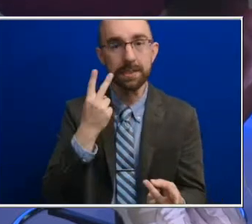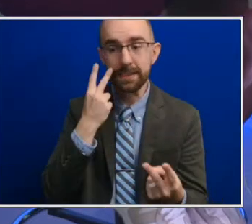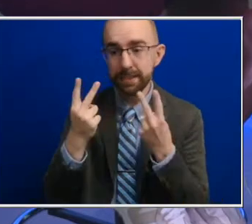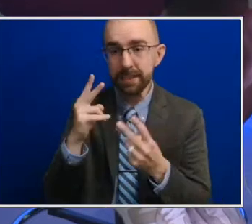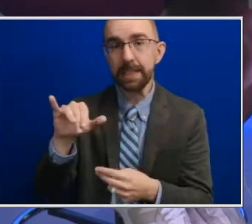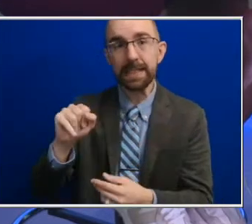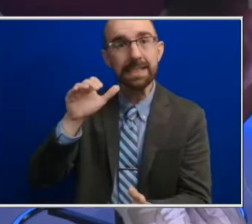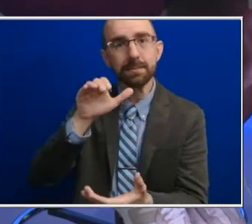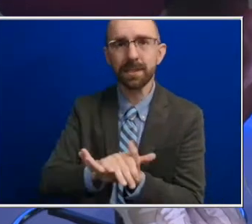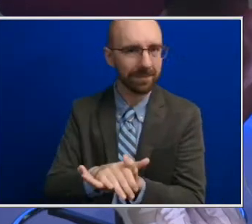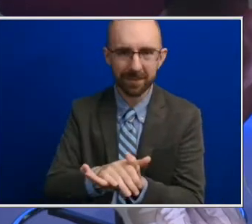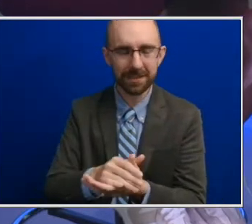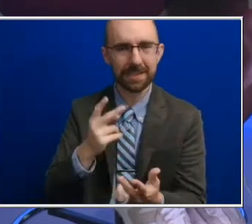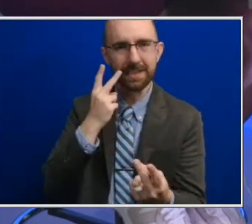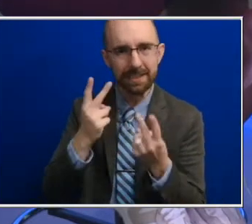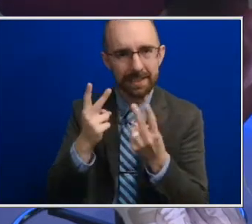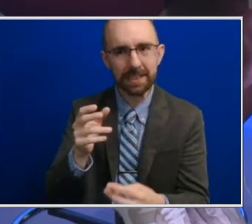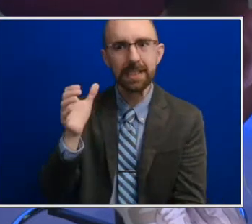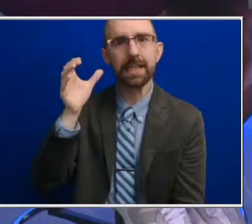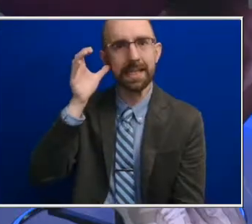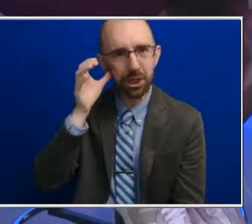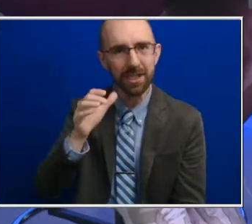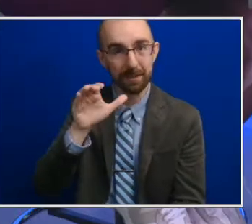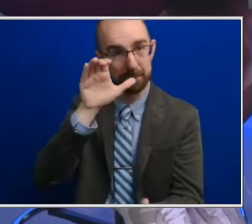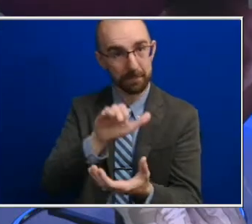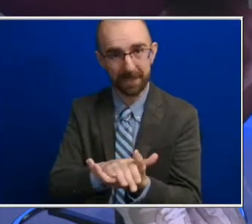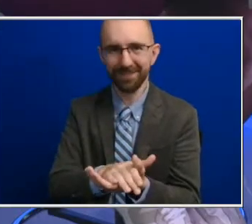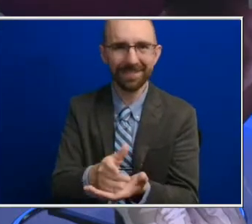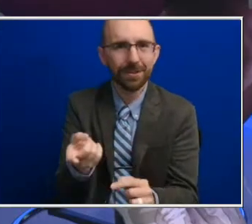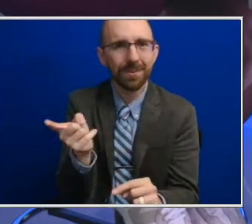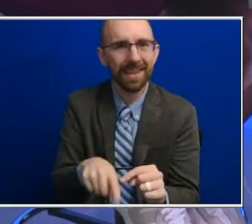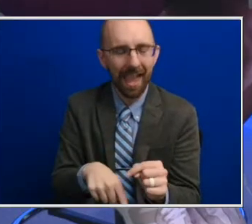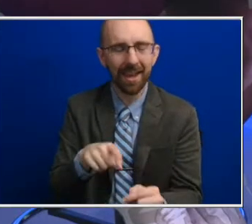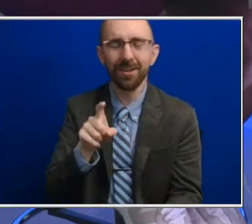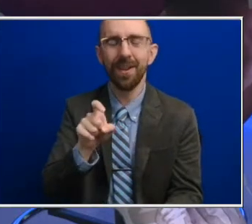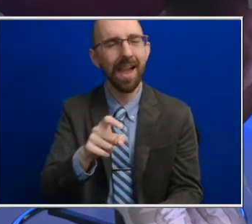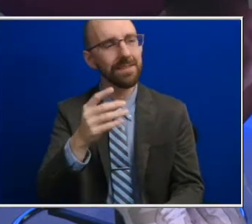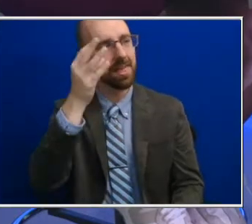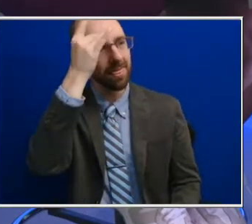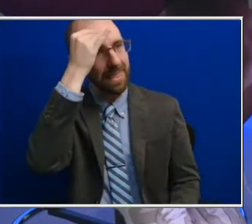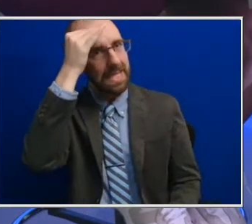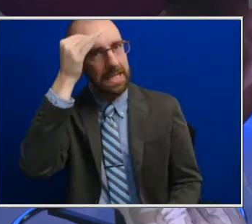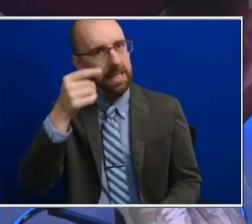and hearing is no longer believing. And so if we think about critical thinking skills, our kids are losing out on